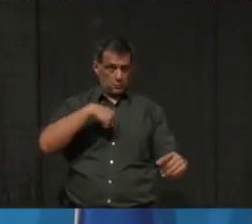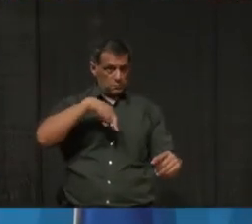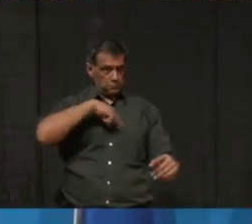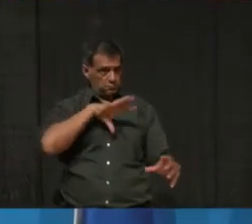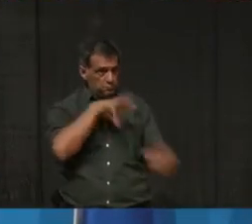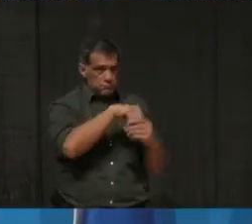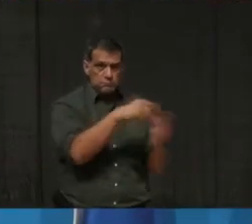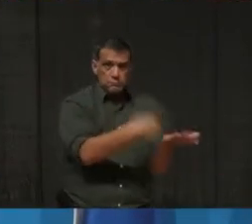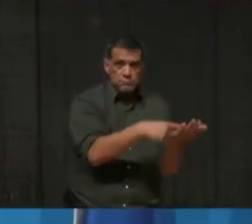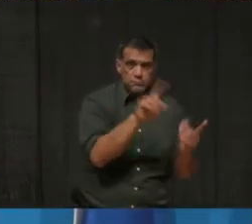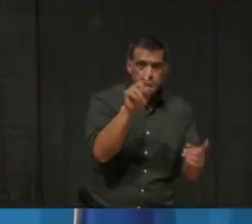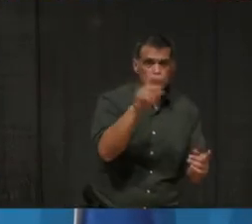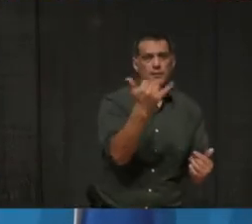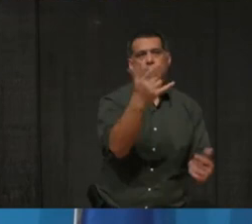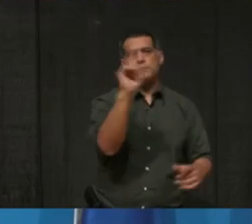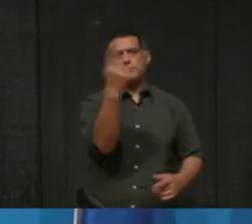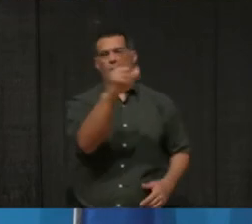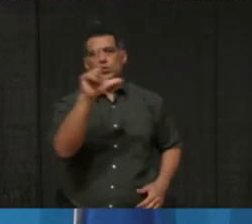Thanks so much for the question, Khaled.